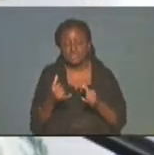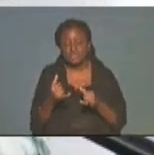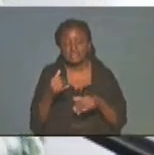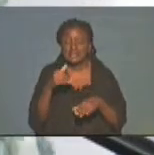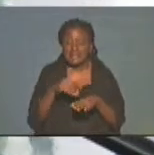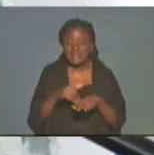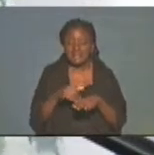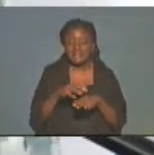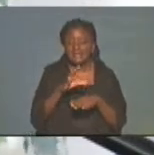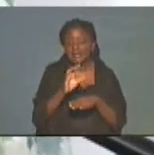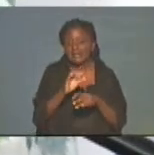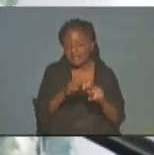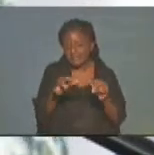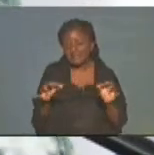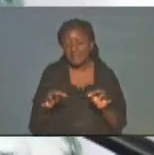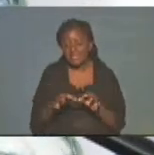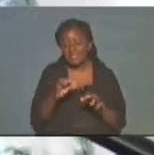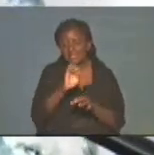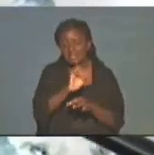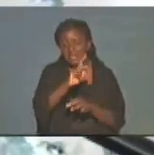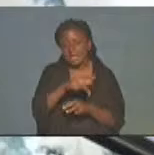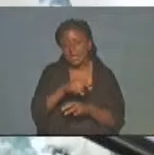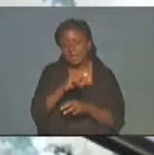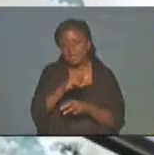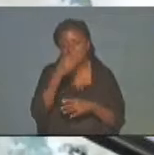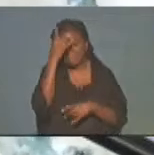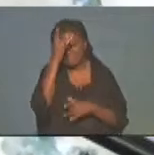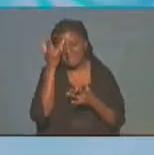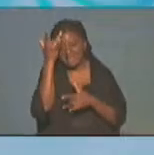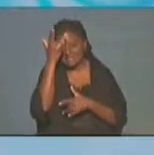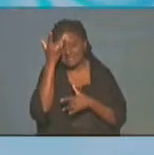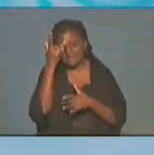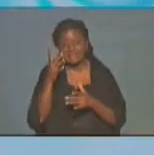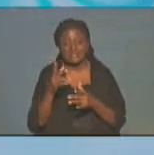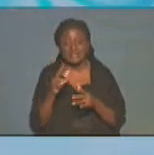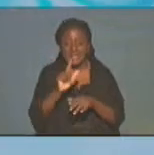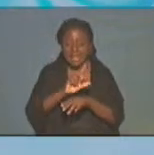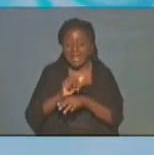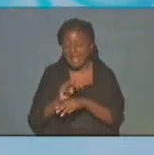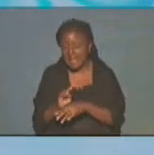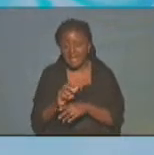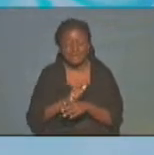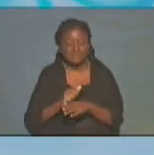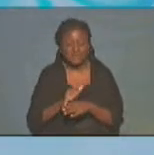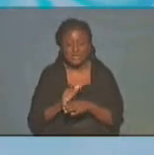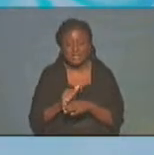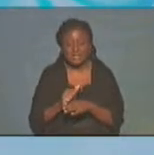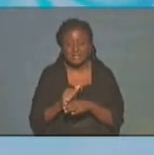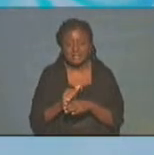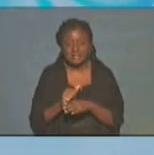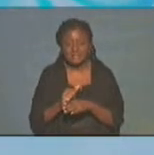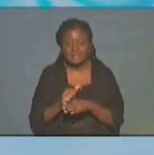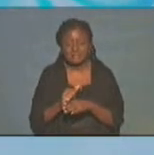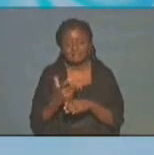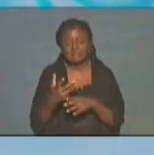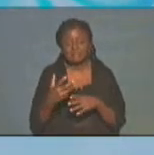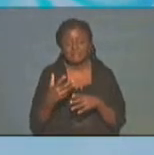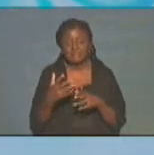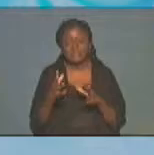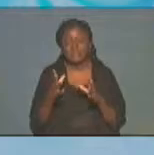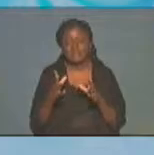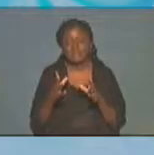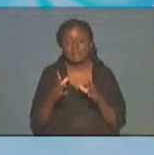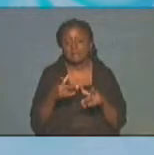lab training, but also under the specific subject matter. Caribbean Health and Tourism Pathways to Recovery and Resilience,